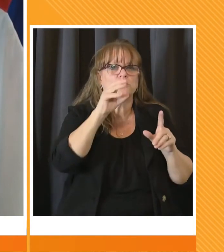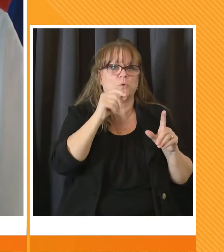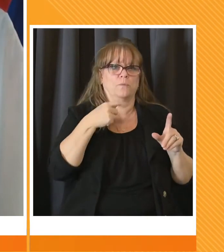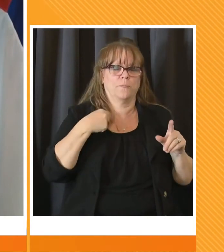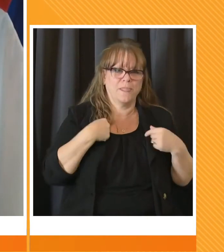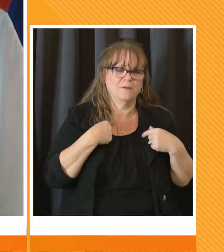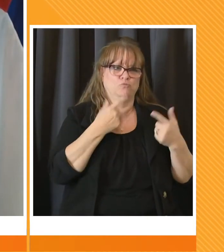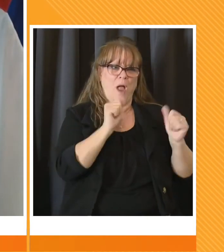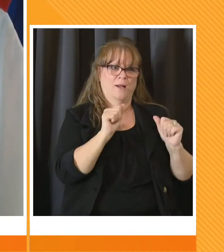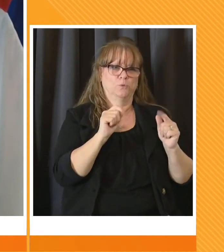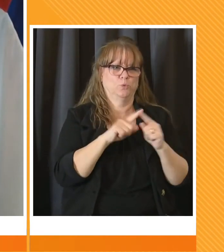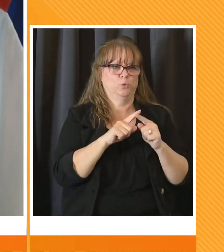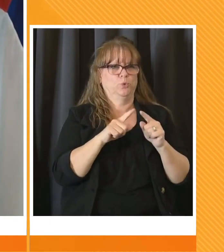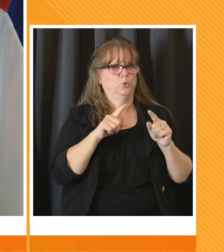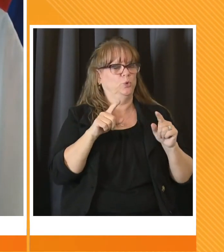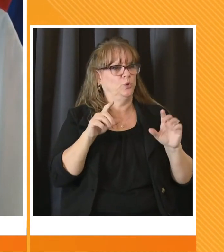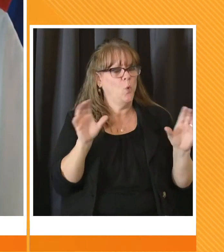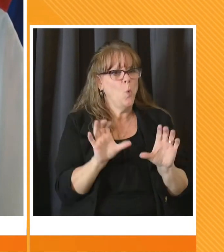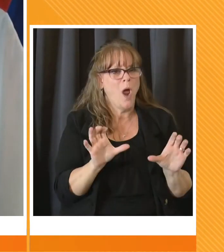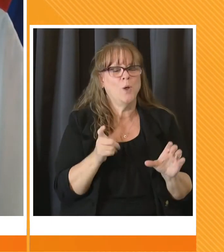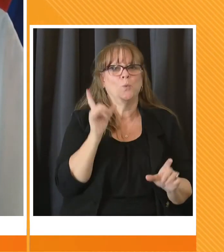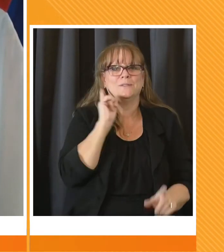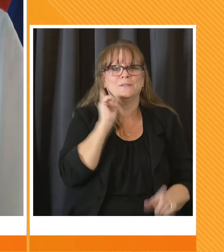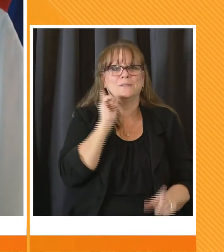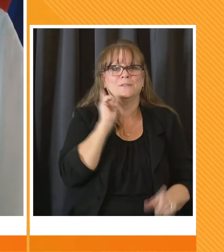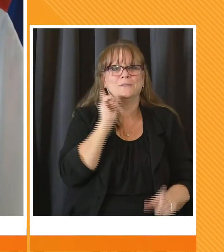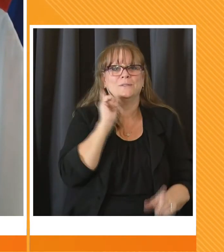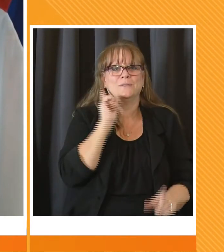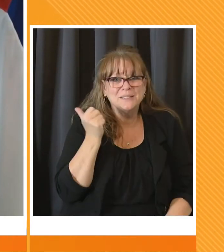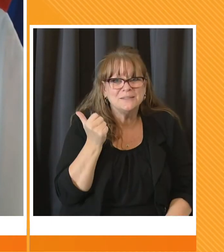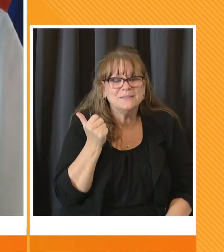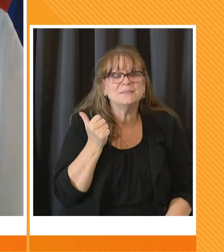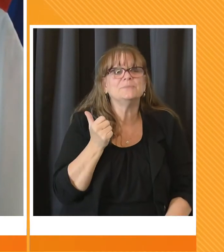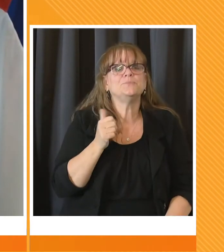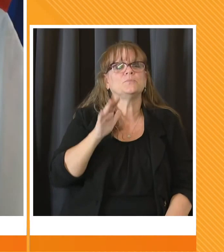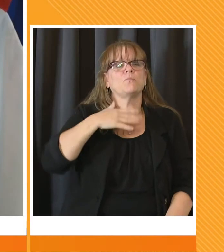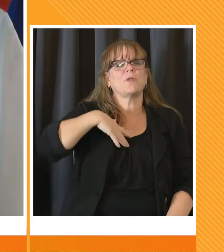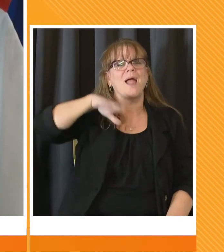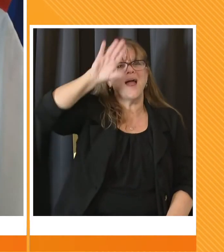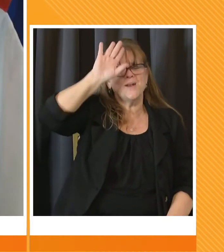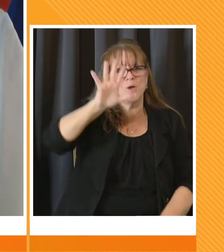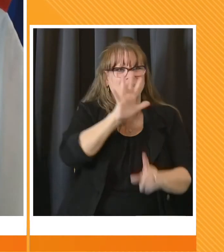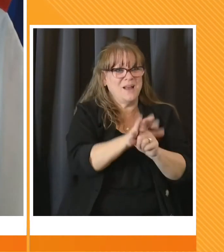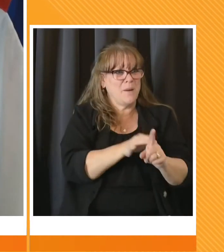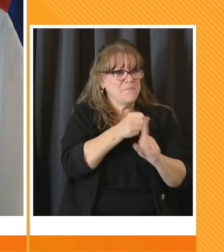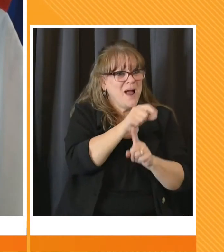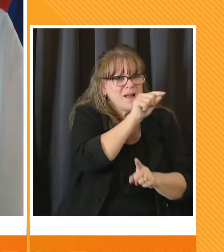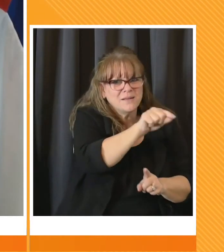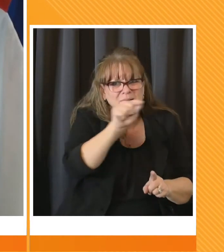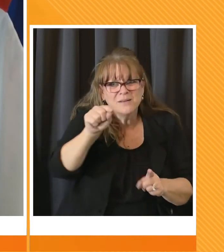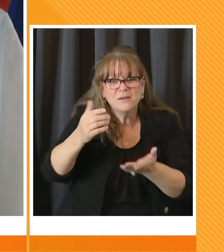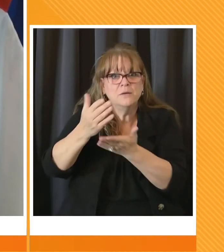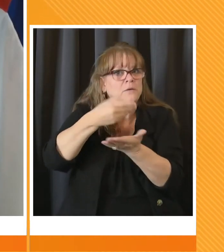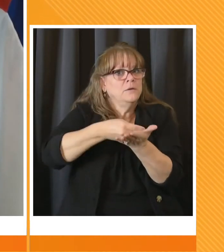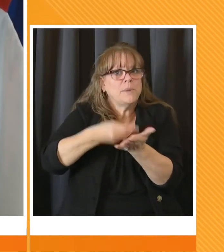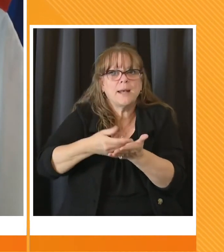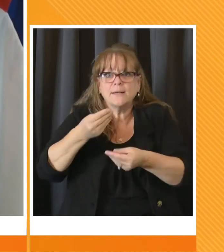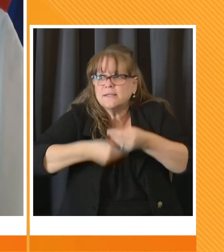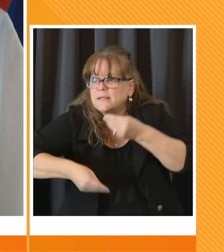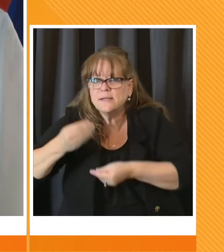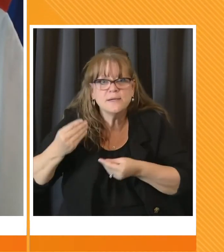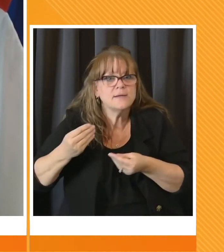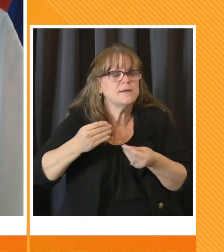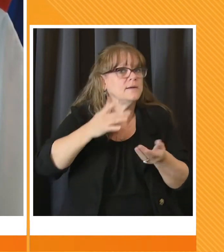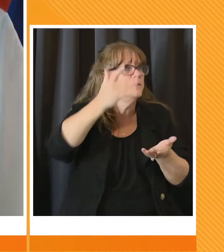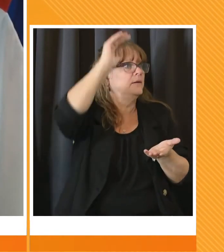facing financial hardship, reduced hours, lost work. And of course, most tragically, many